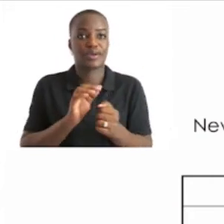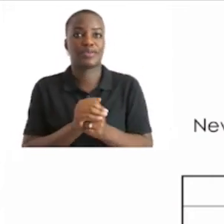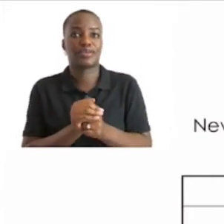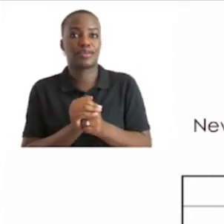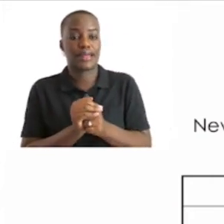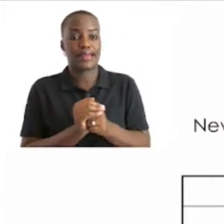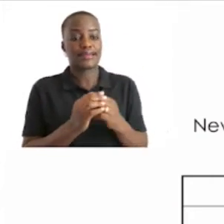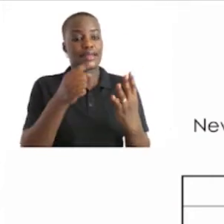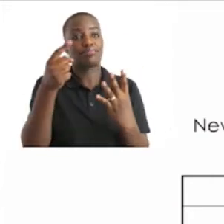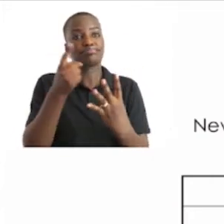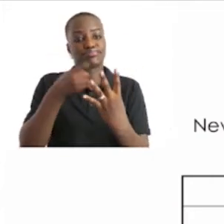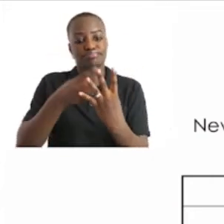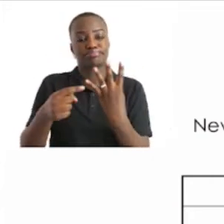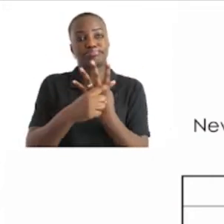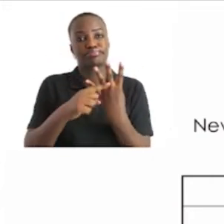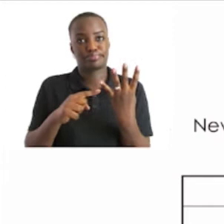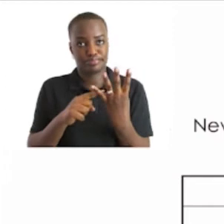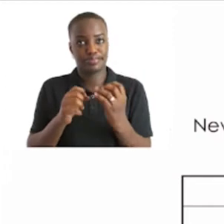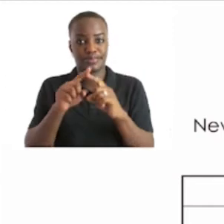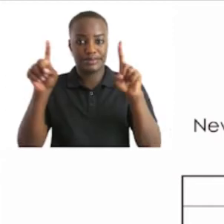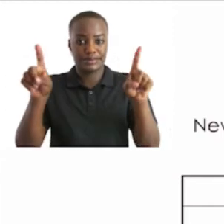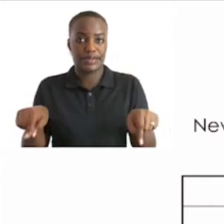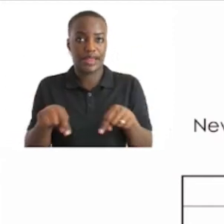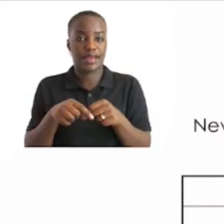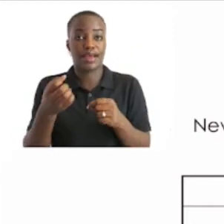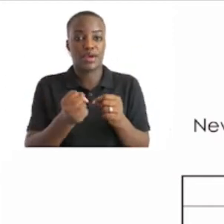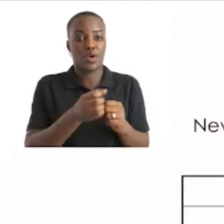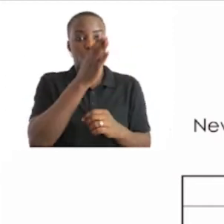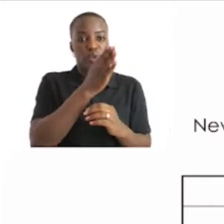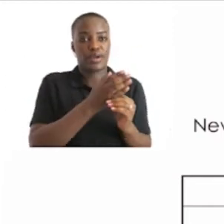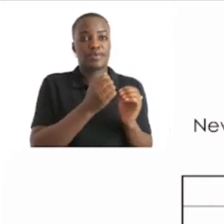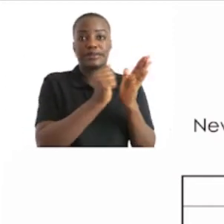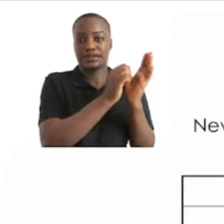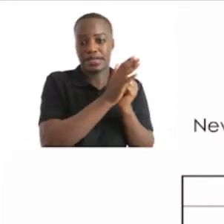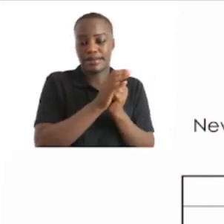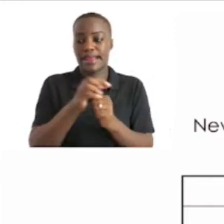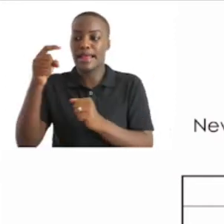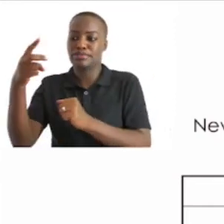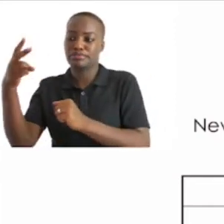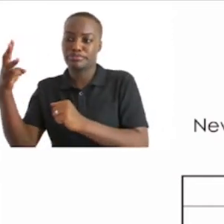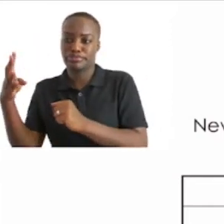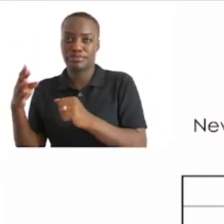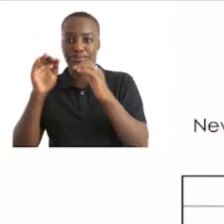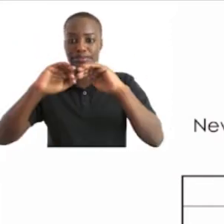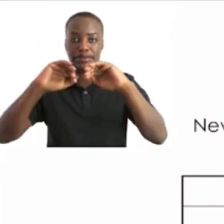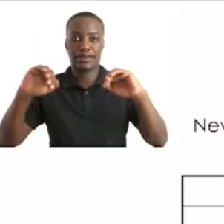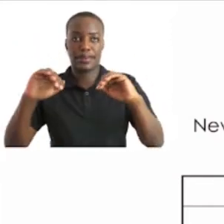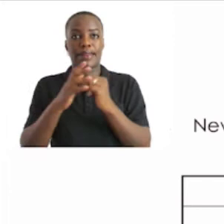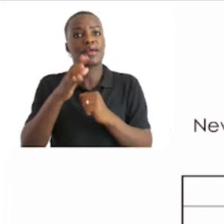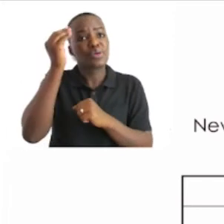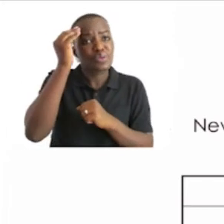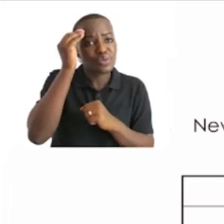tally chart, where on one side we have all the subjects and on the other side we have count. We already know